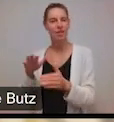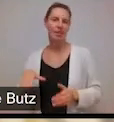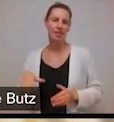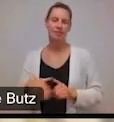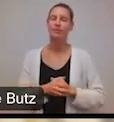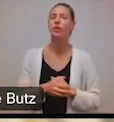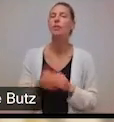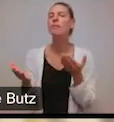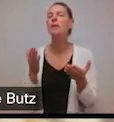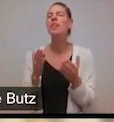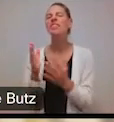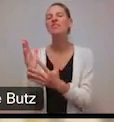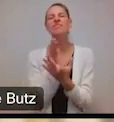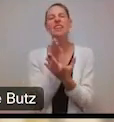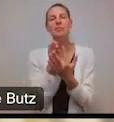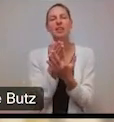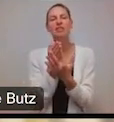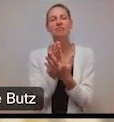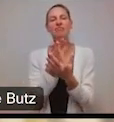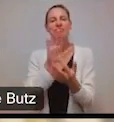casual, not too professional.